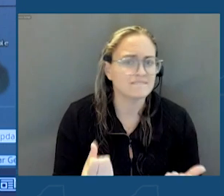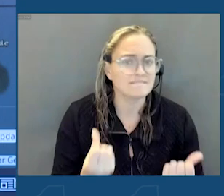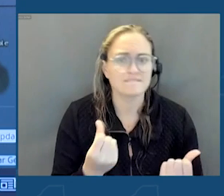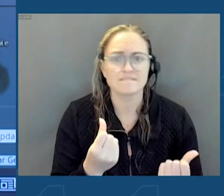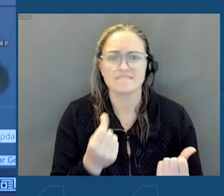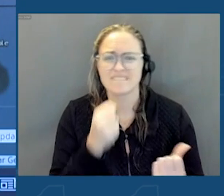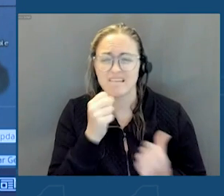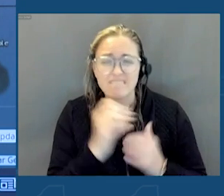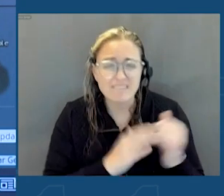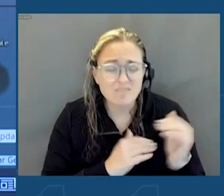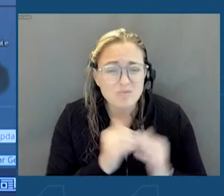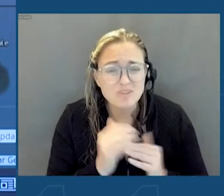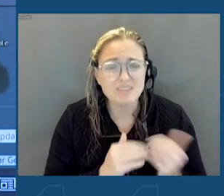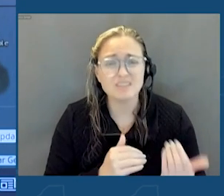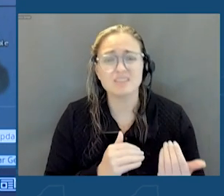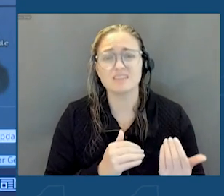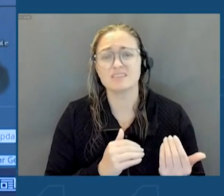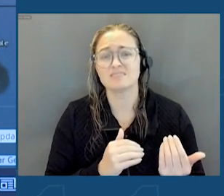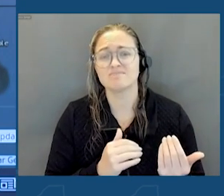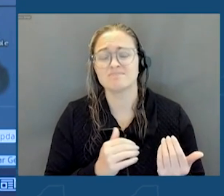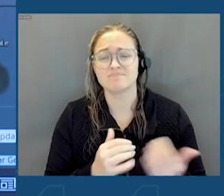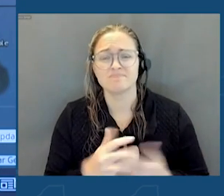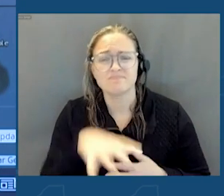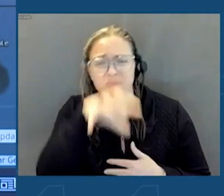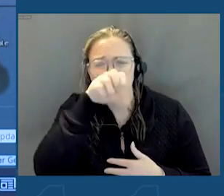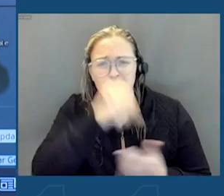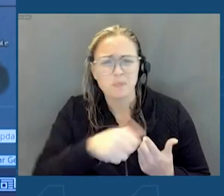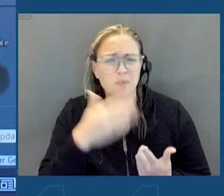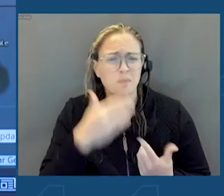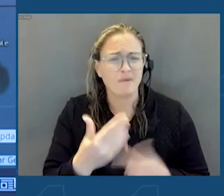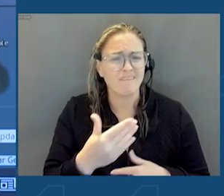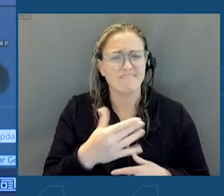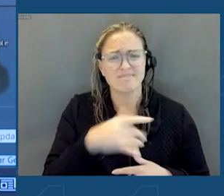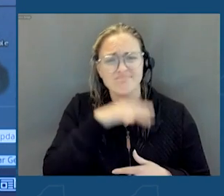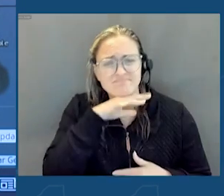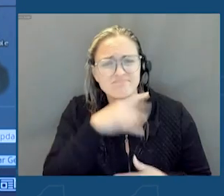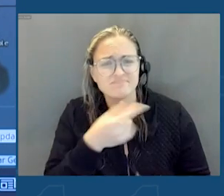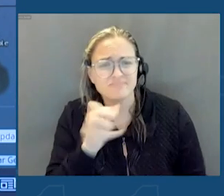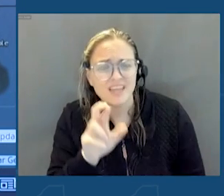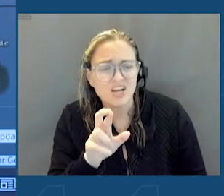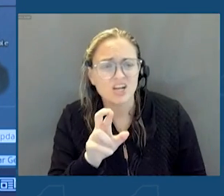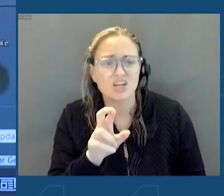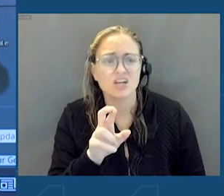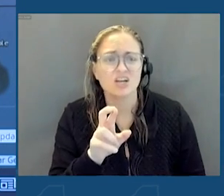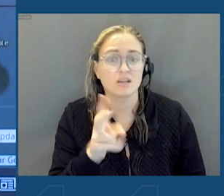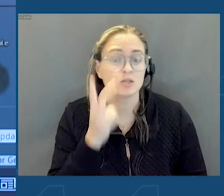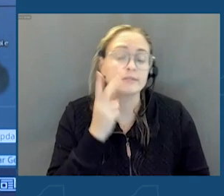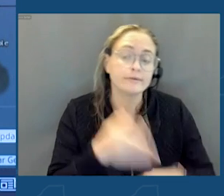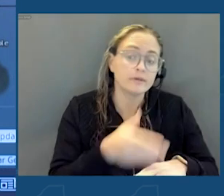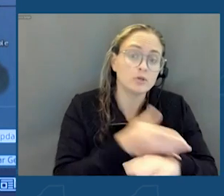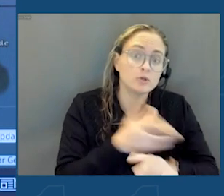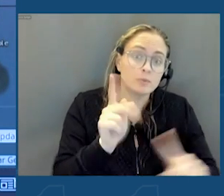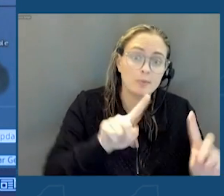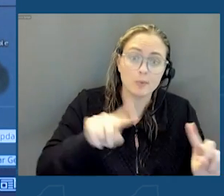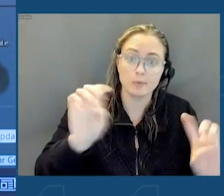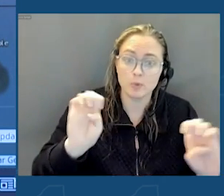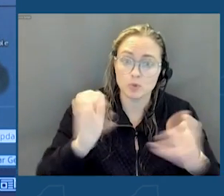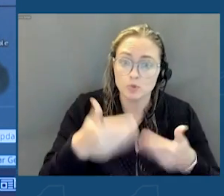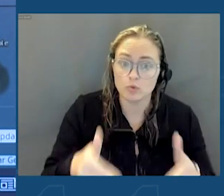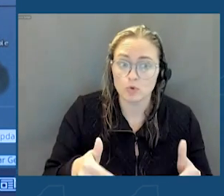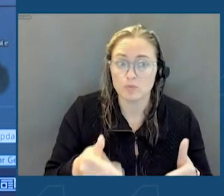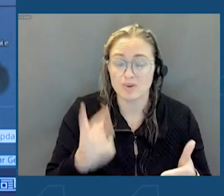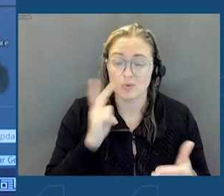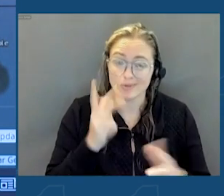discomfort of having the smoke fill your lungs. And we're asked often about, are we seeing an increase in people going to emergency rooms? Are we seeing the